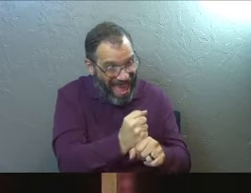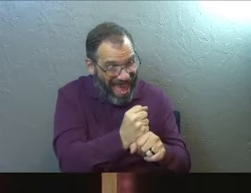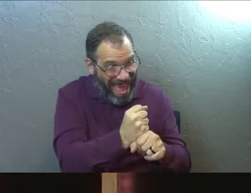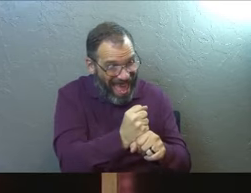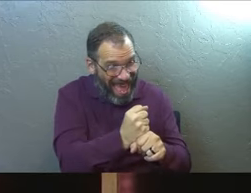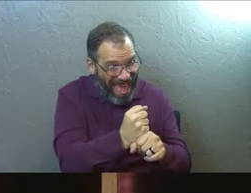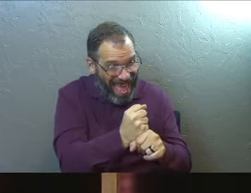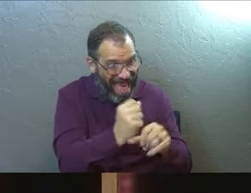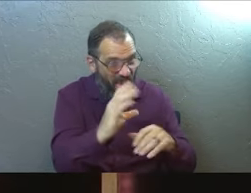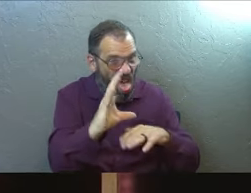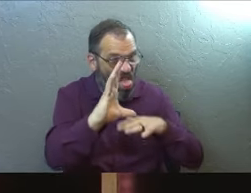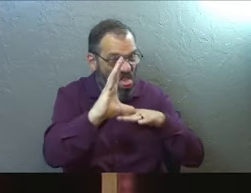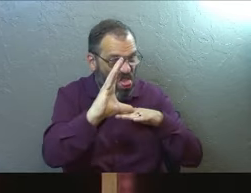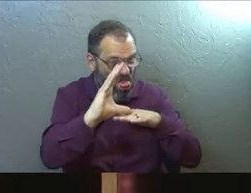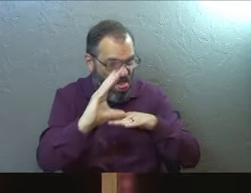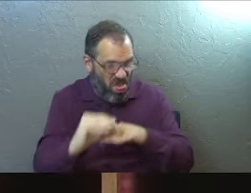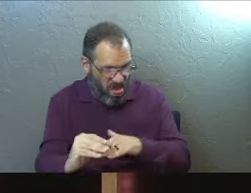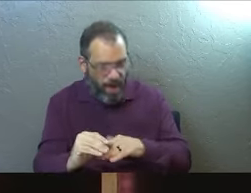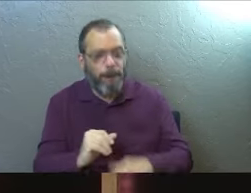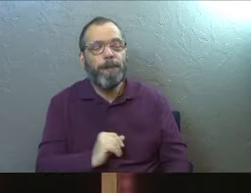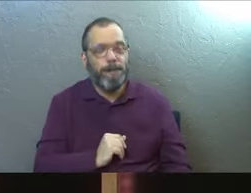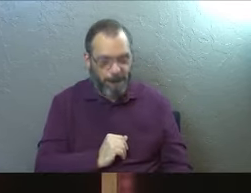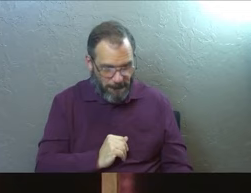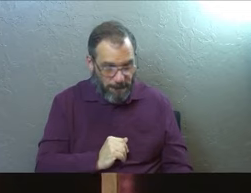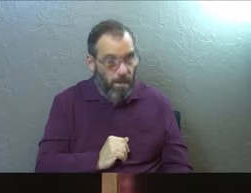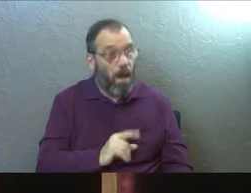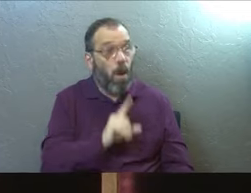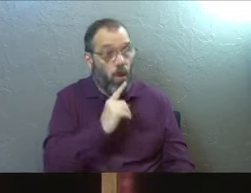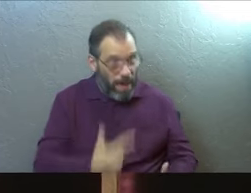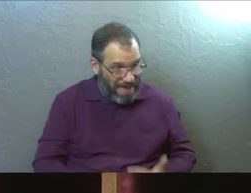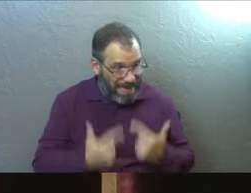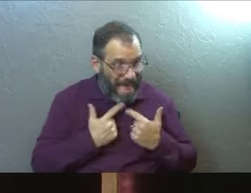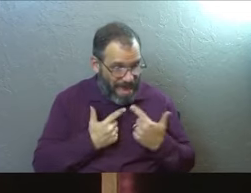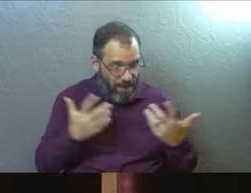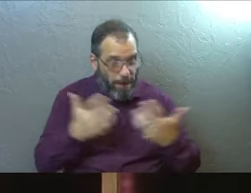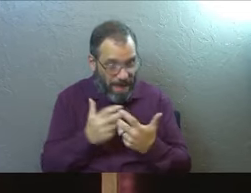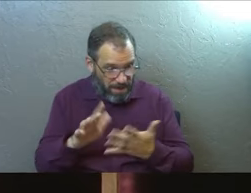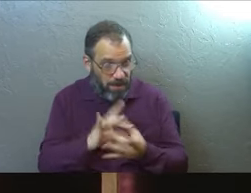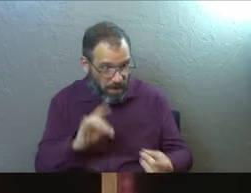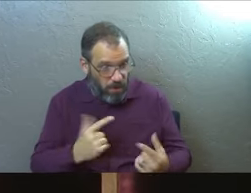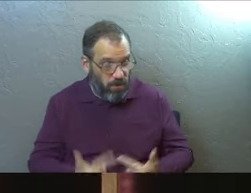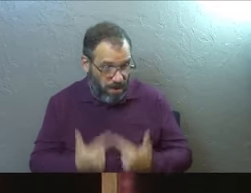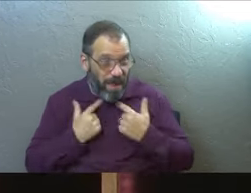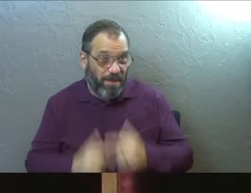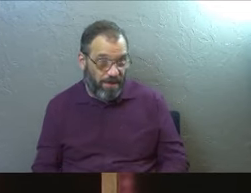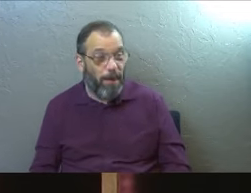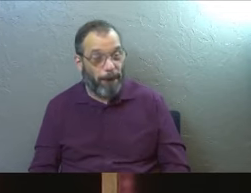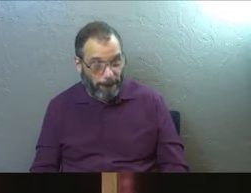is sinking. And I'm going to make physical reality match spiritual reality.